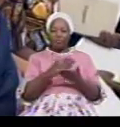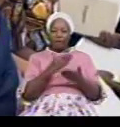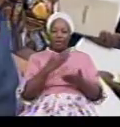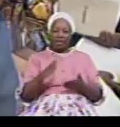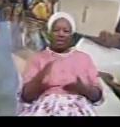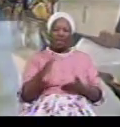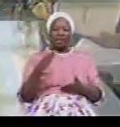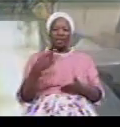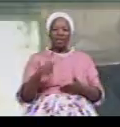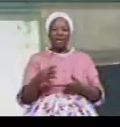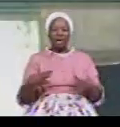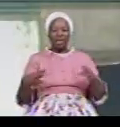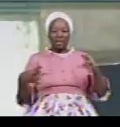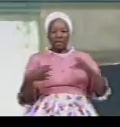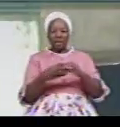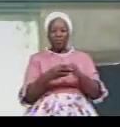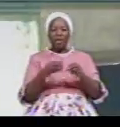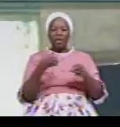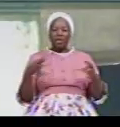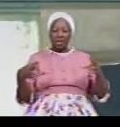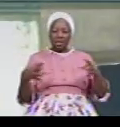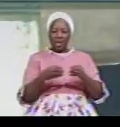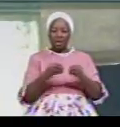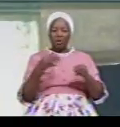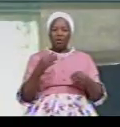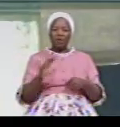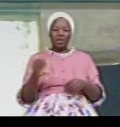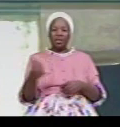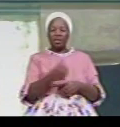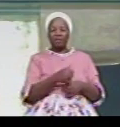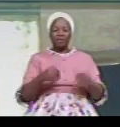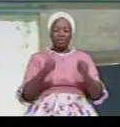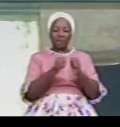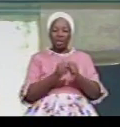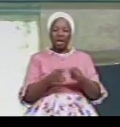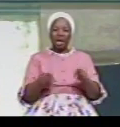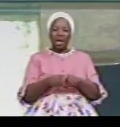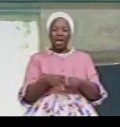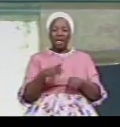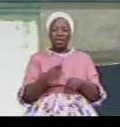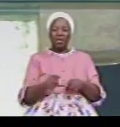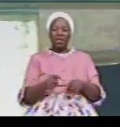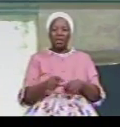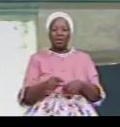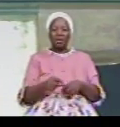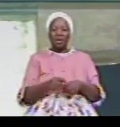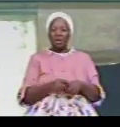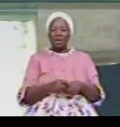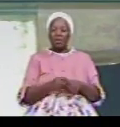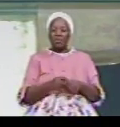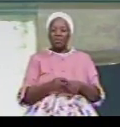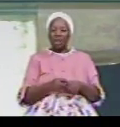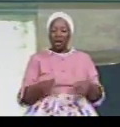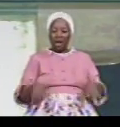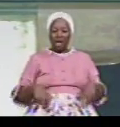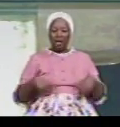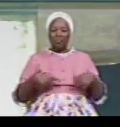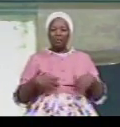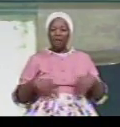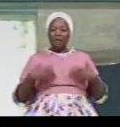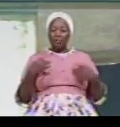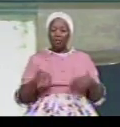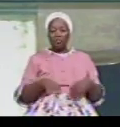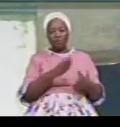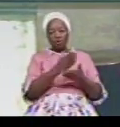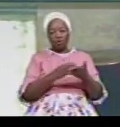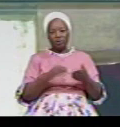together as the manner of some is, but exhorting one another, and so